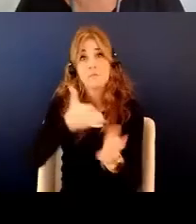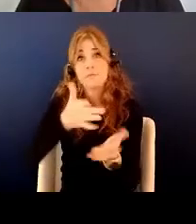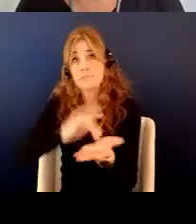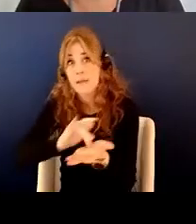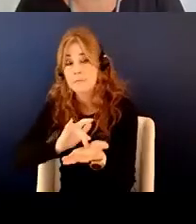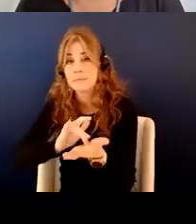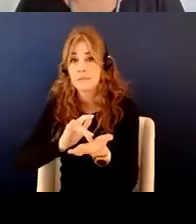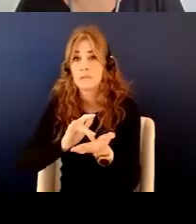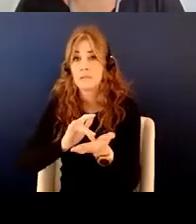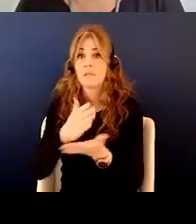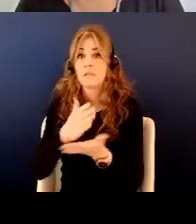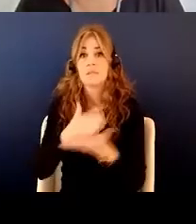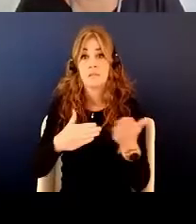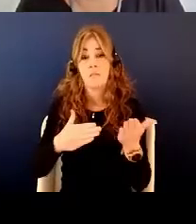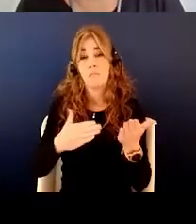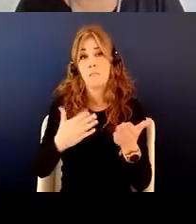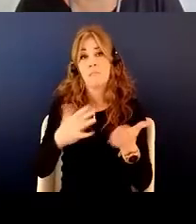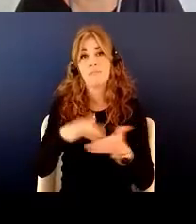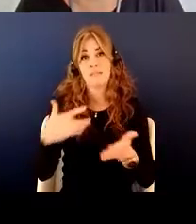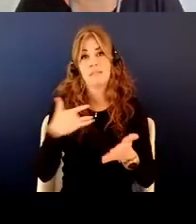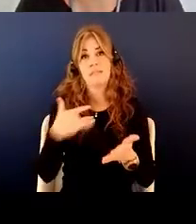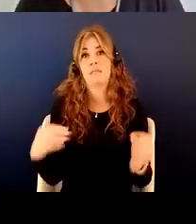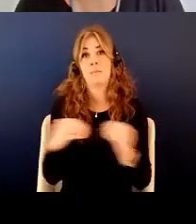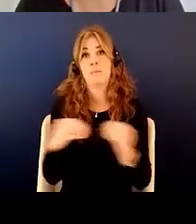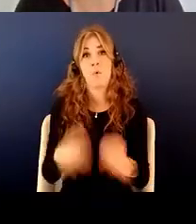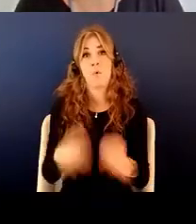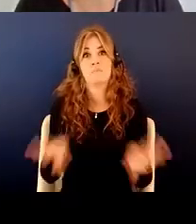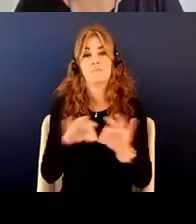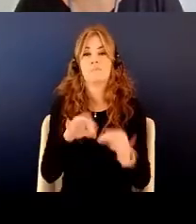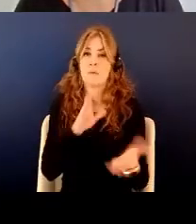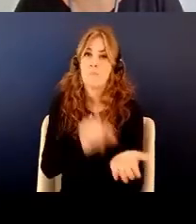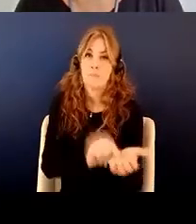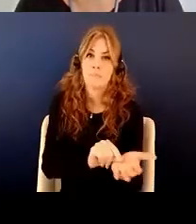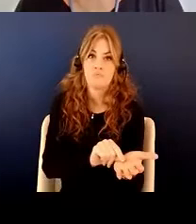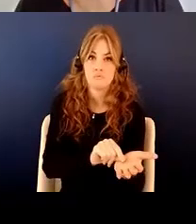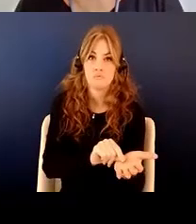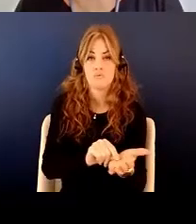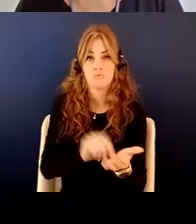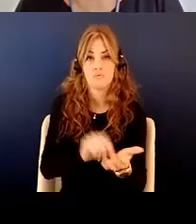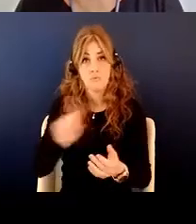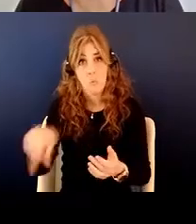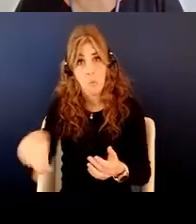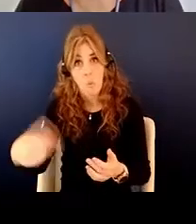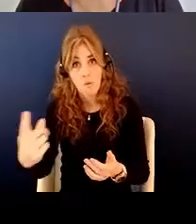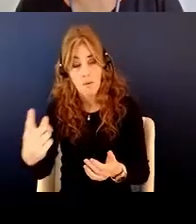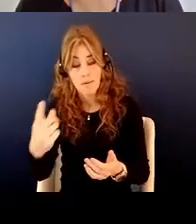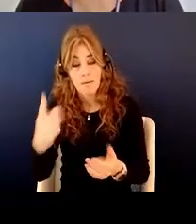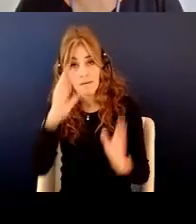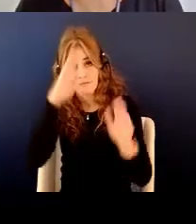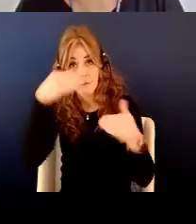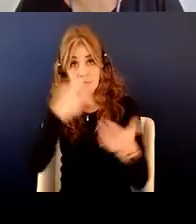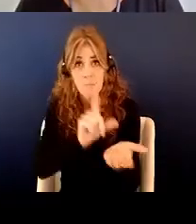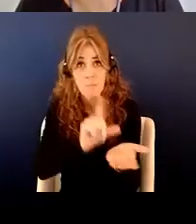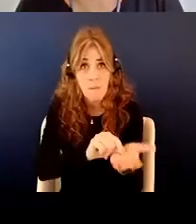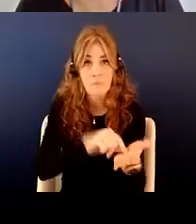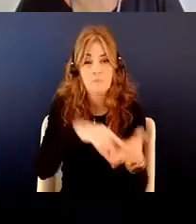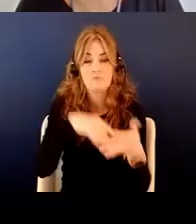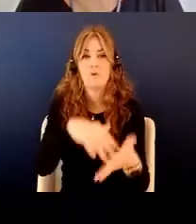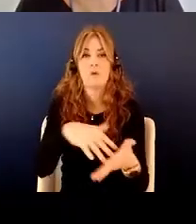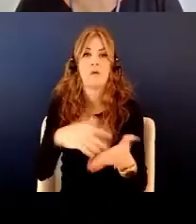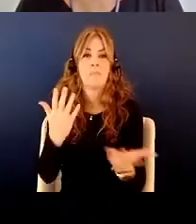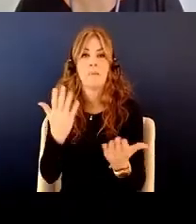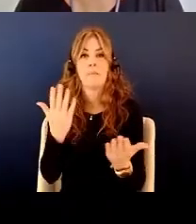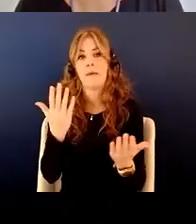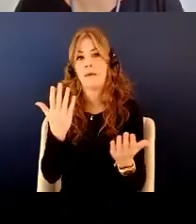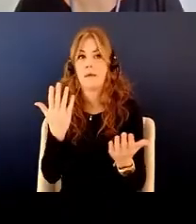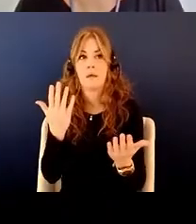statistically significant are more likely to be published. And if we only focus on published studies, we are likely to